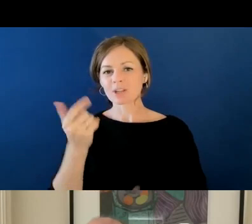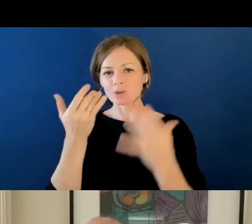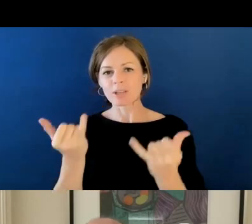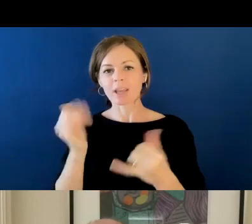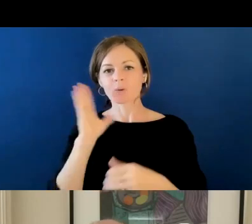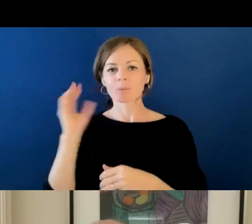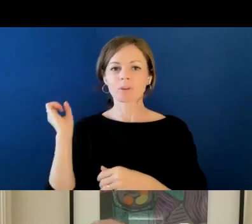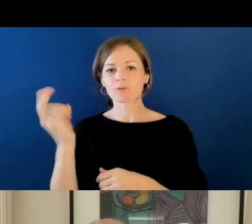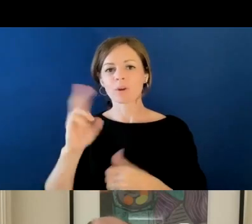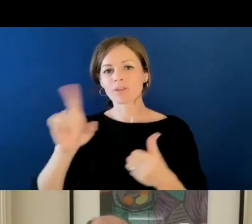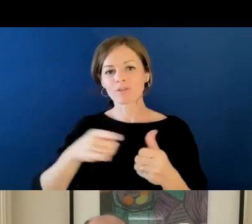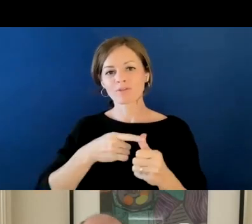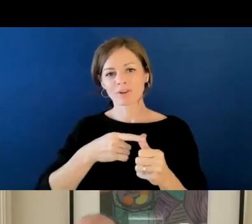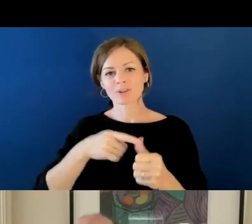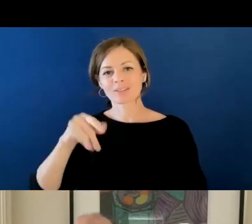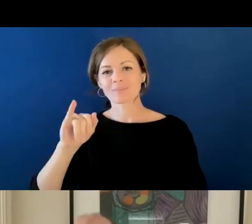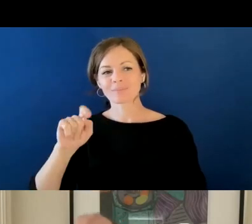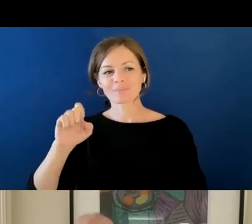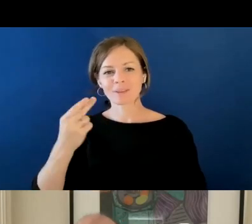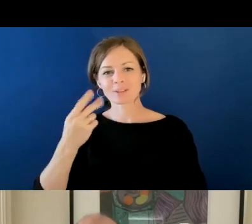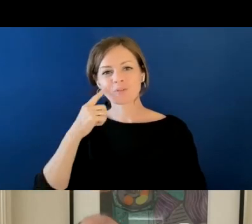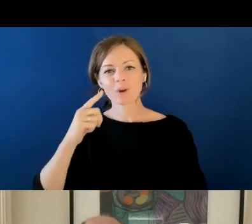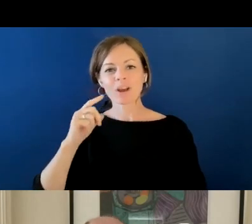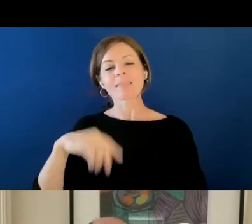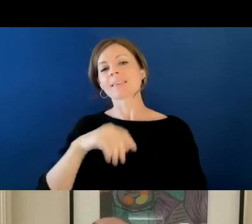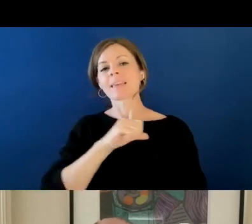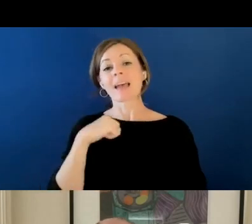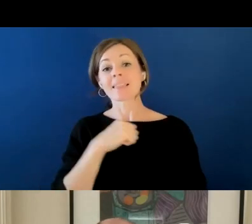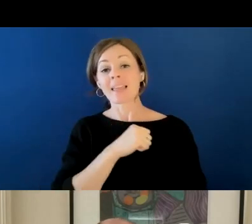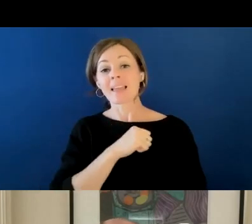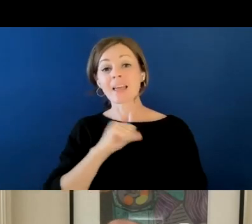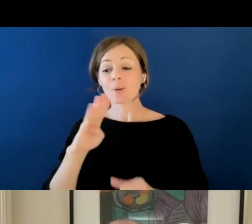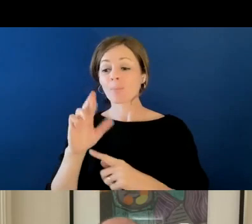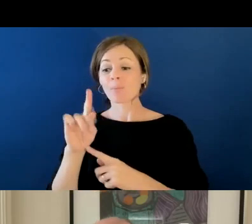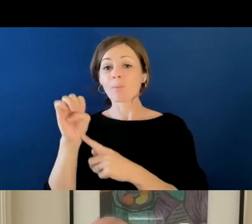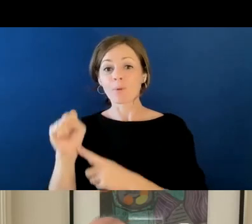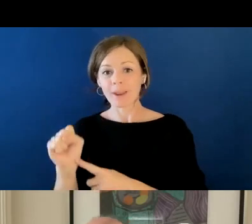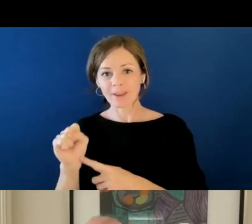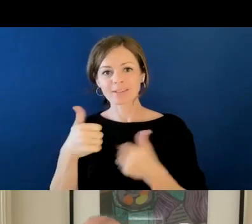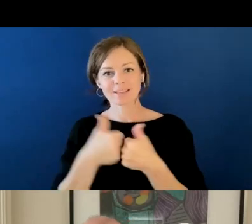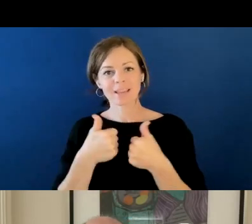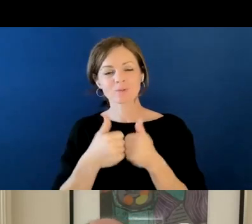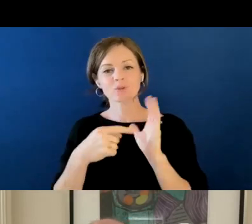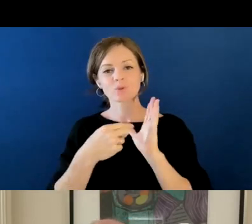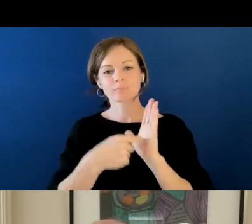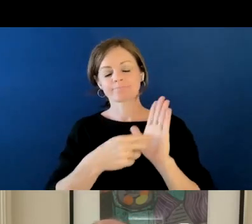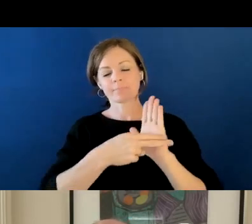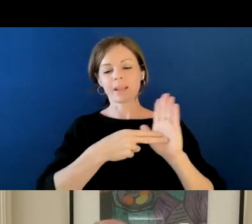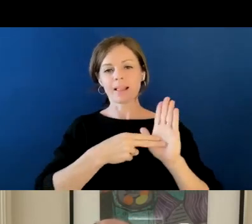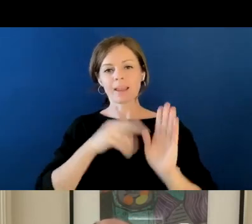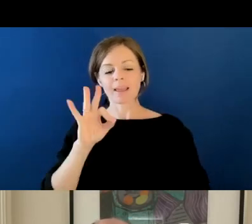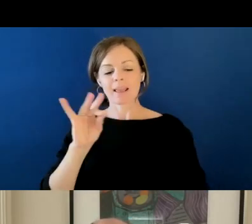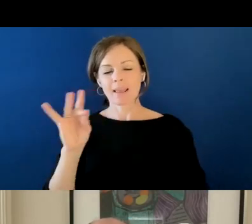the first pitch at the Atlanta Braves game in order to highlight 988. We also have state